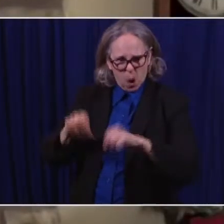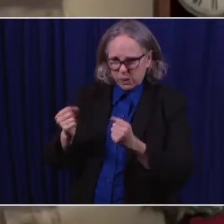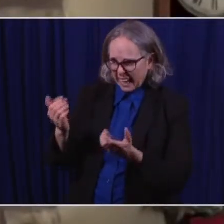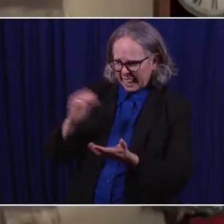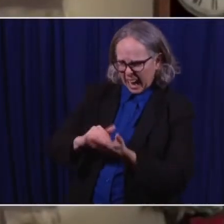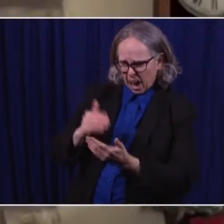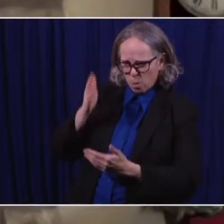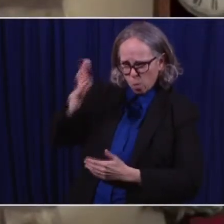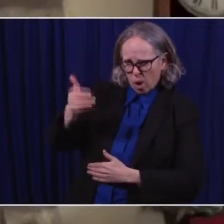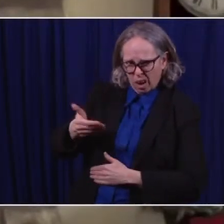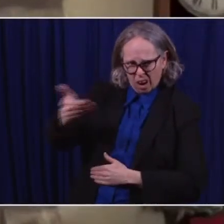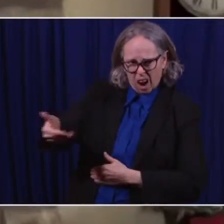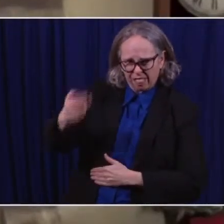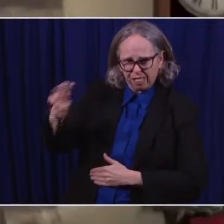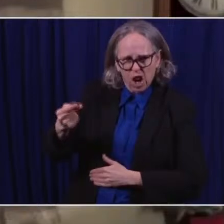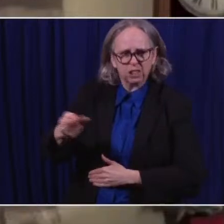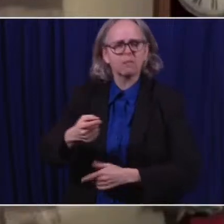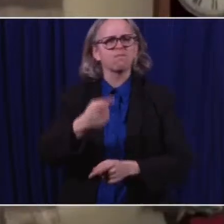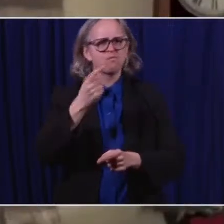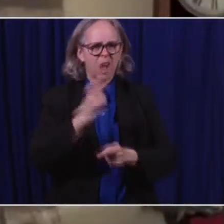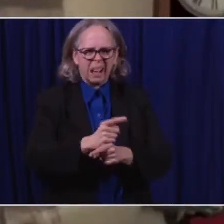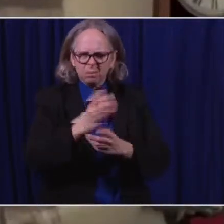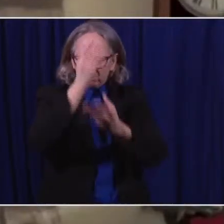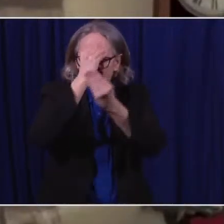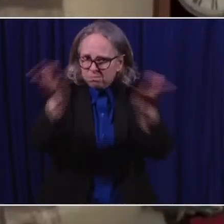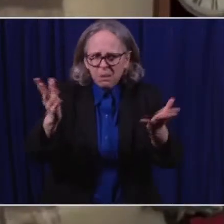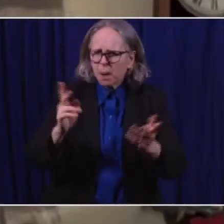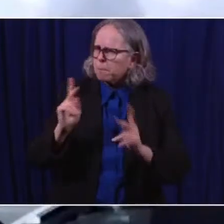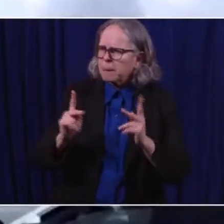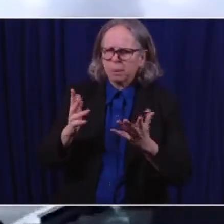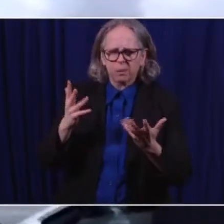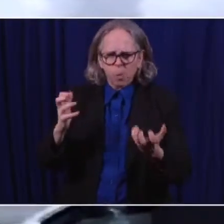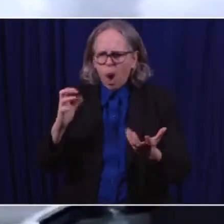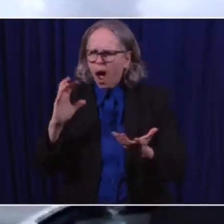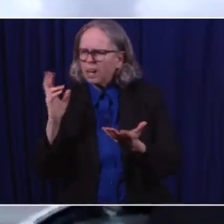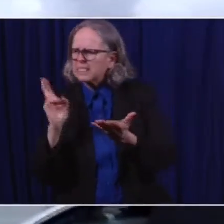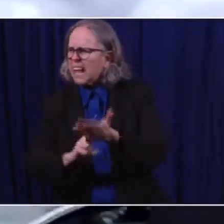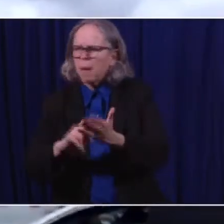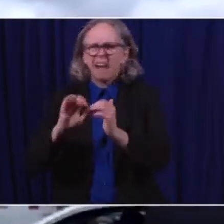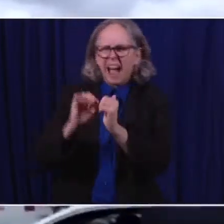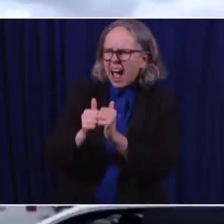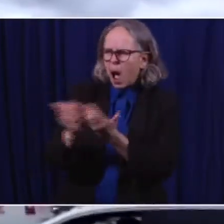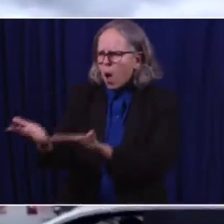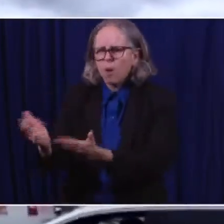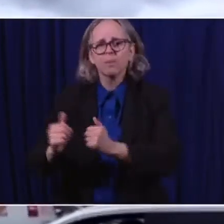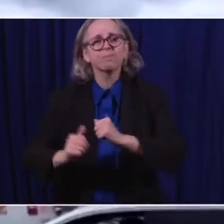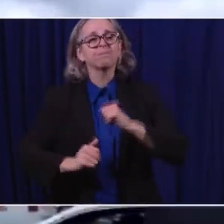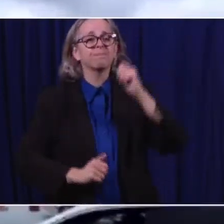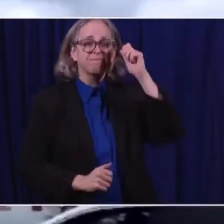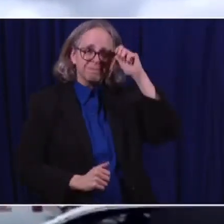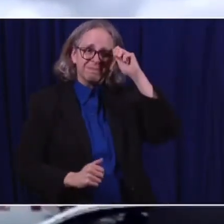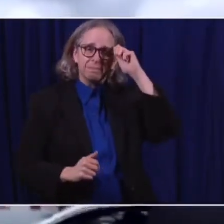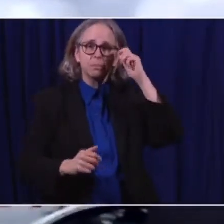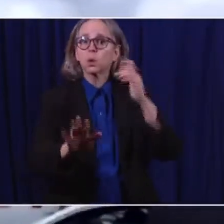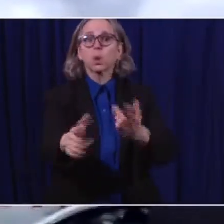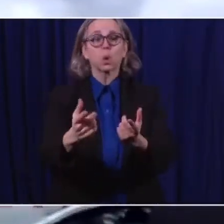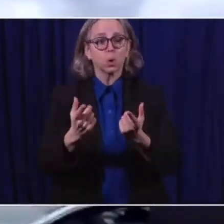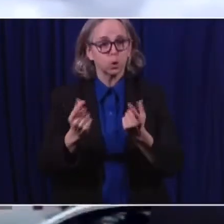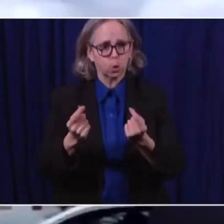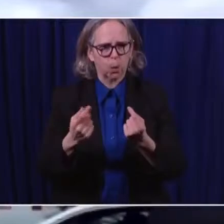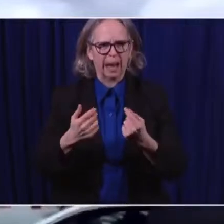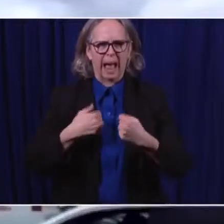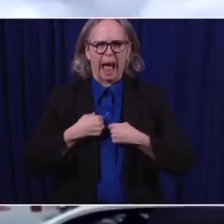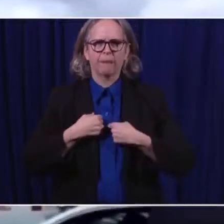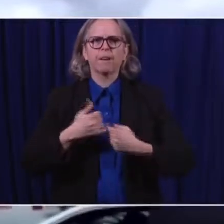can get vaccinated that day? Yeah, definitely. So there should be a number at the bottom of the screen you can